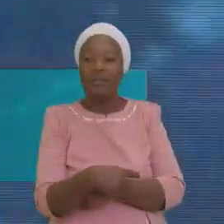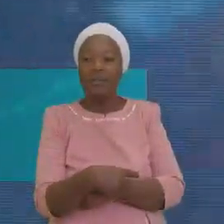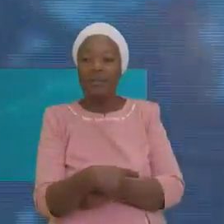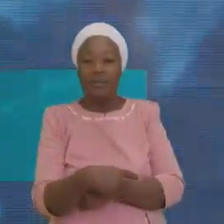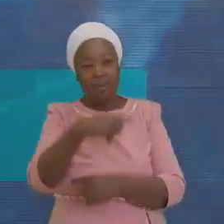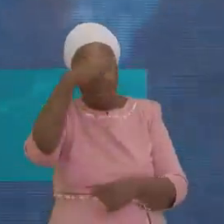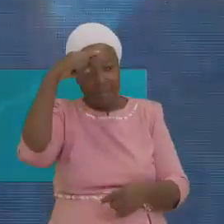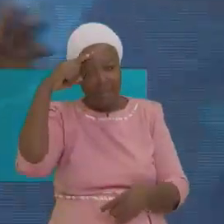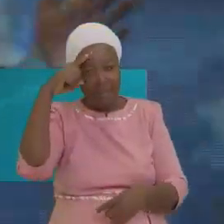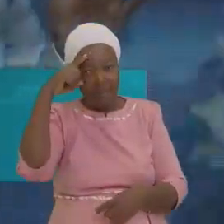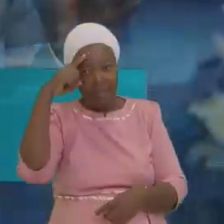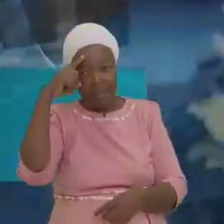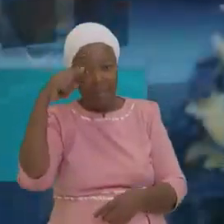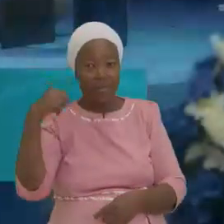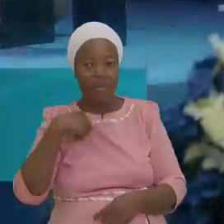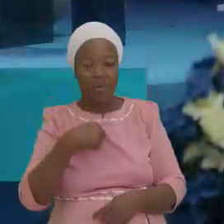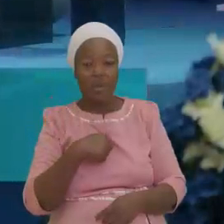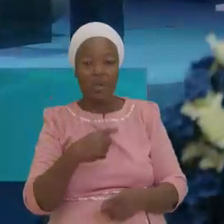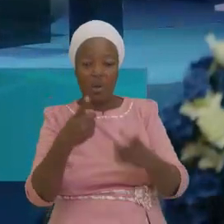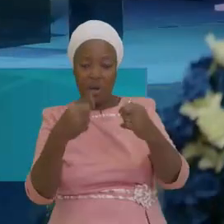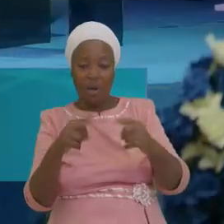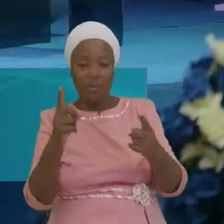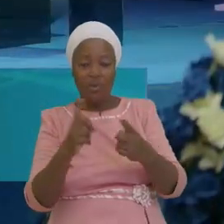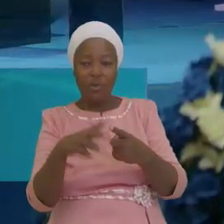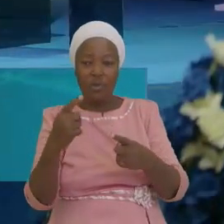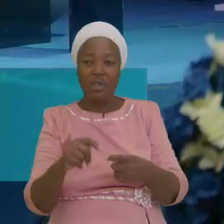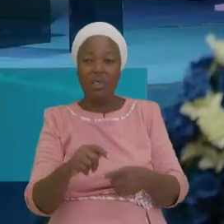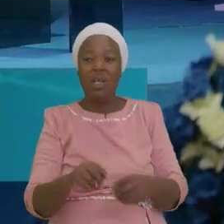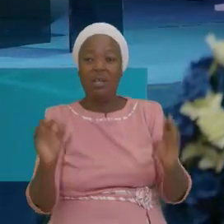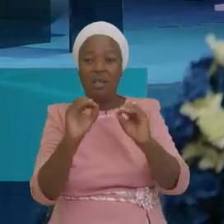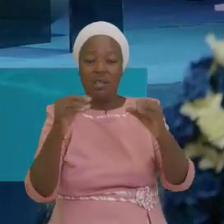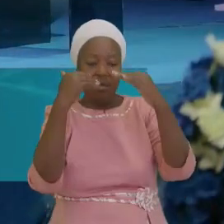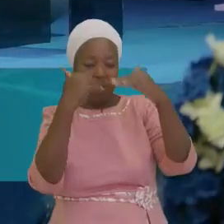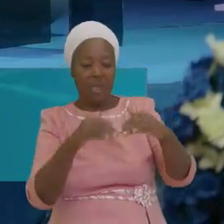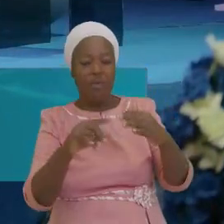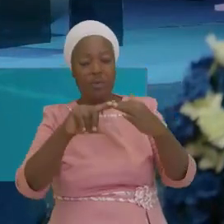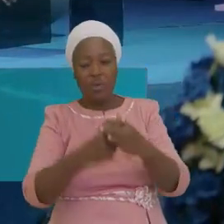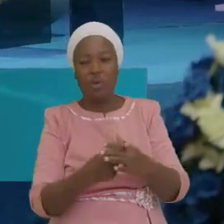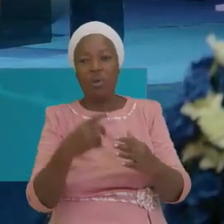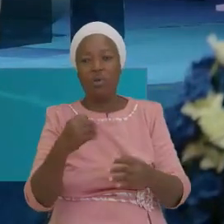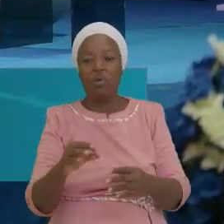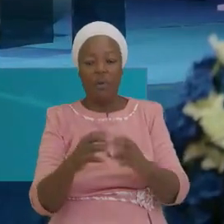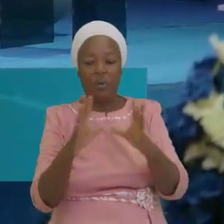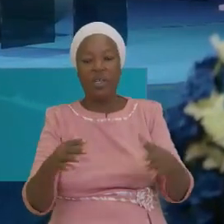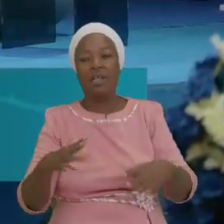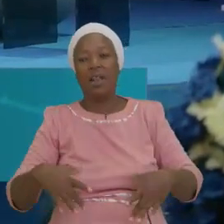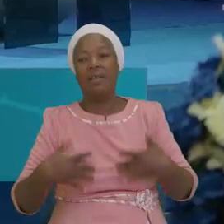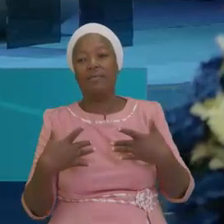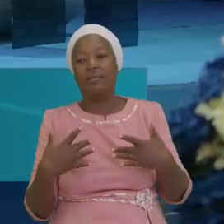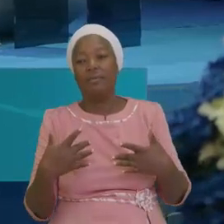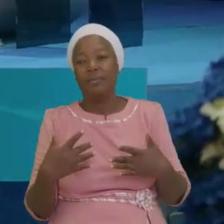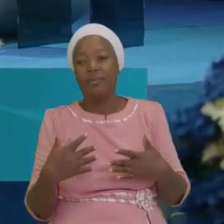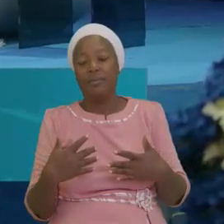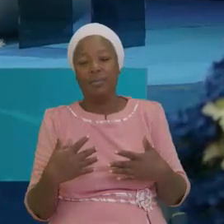Because we come to the inexhaustible source of abundant life.